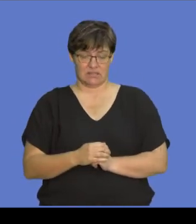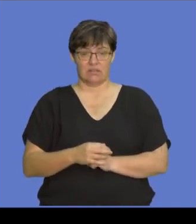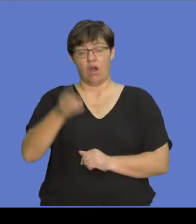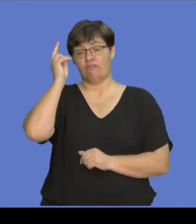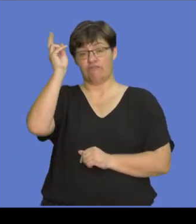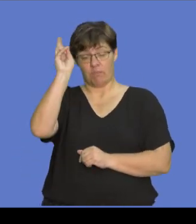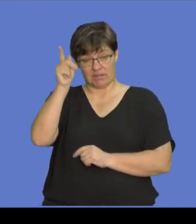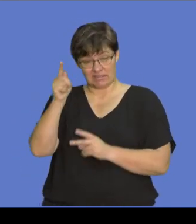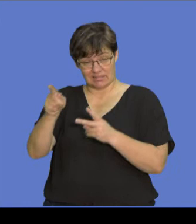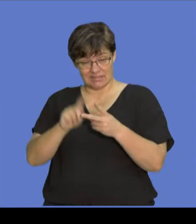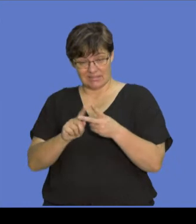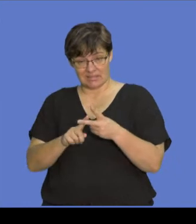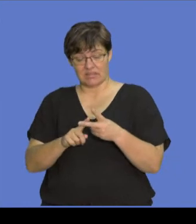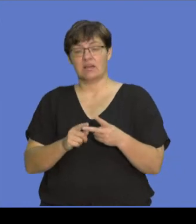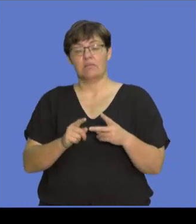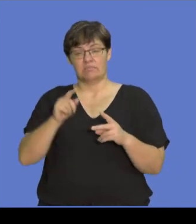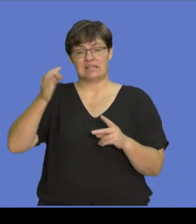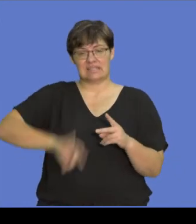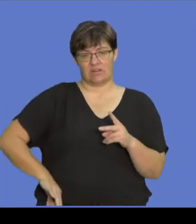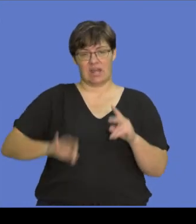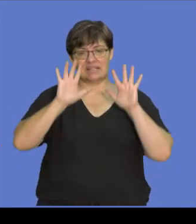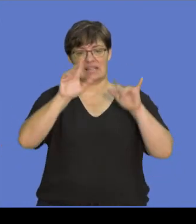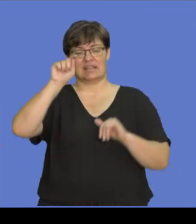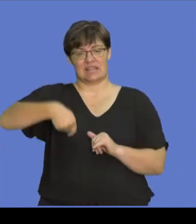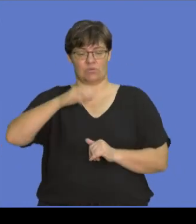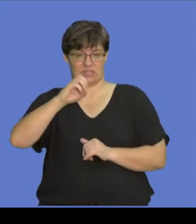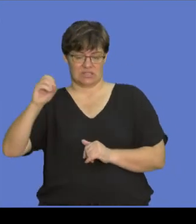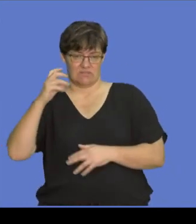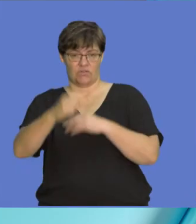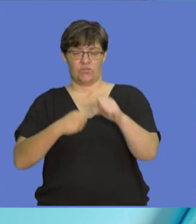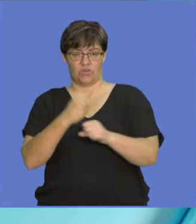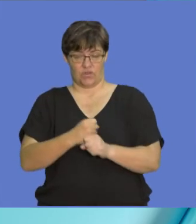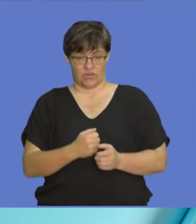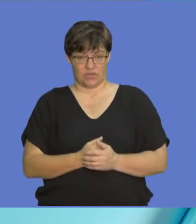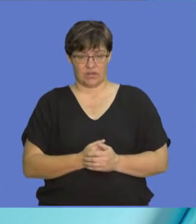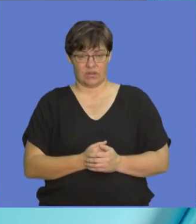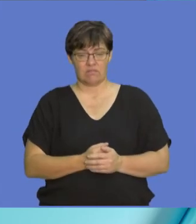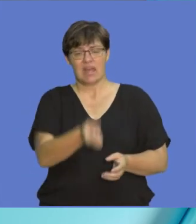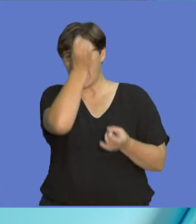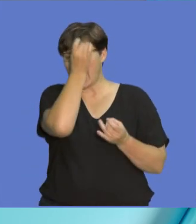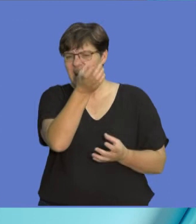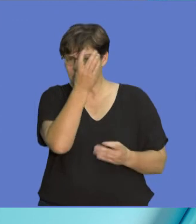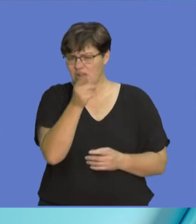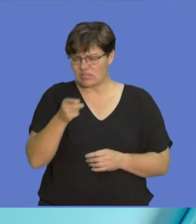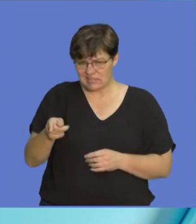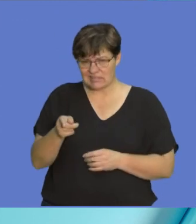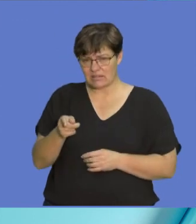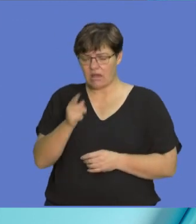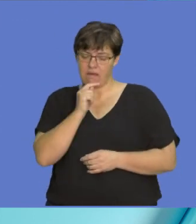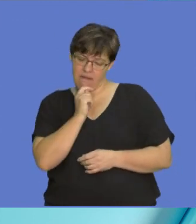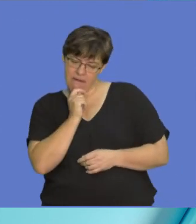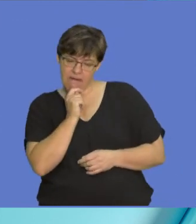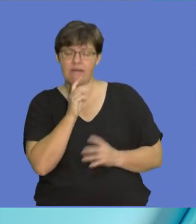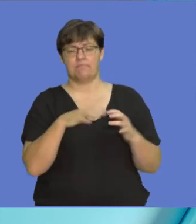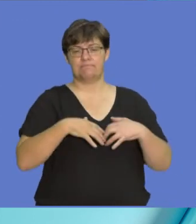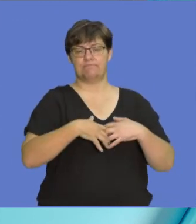of 110,000 for the year. All of this is information that we're going to be using to draw up